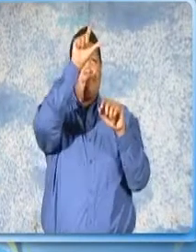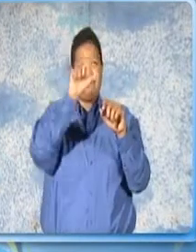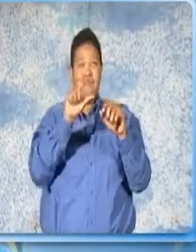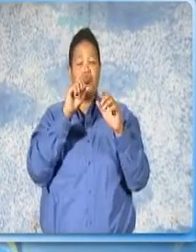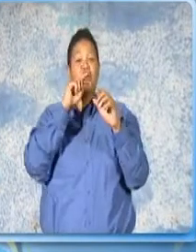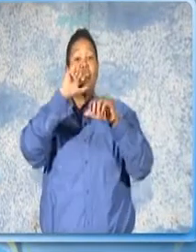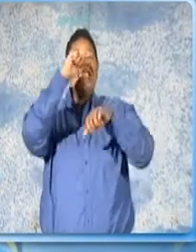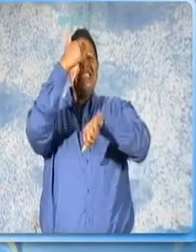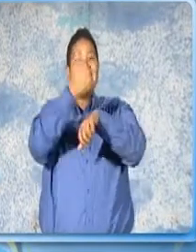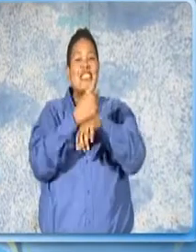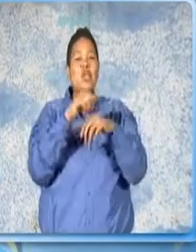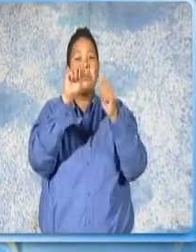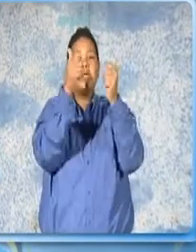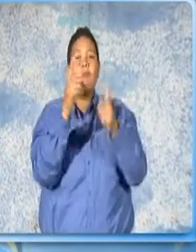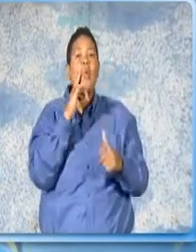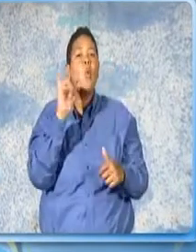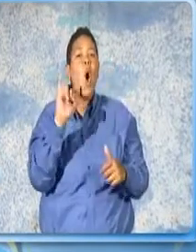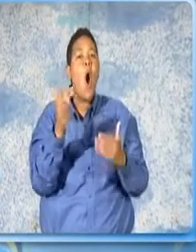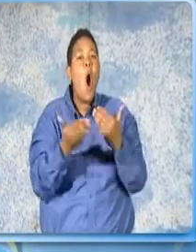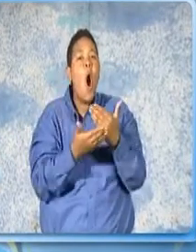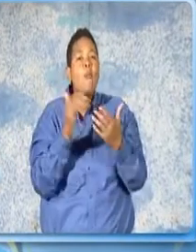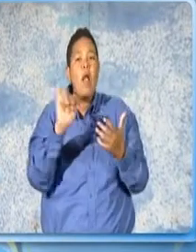that resembles a parallelogram.